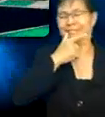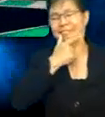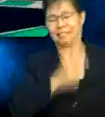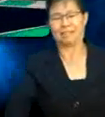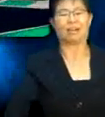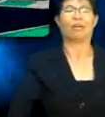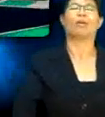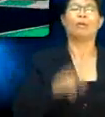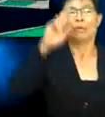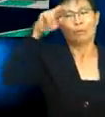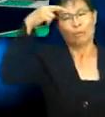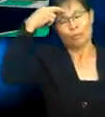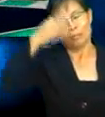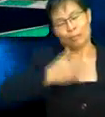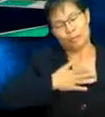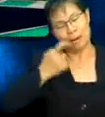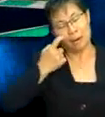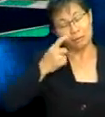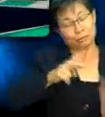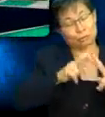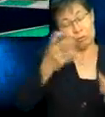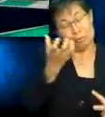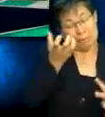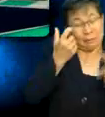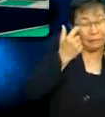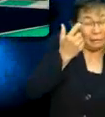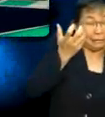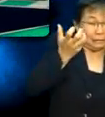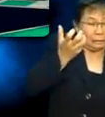No wonder my eyes are so painful.